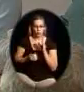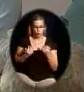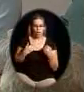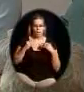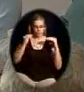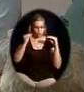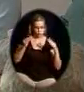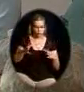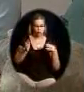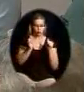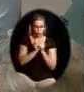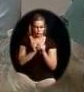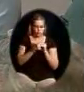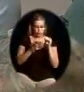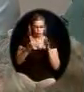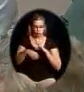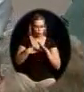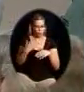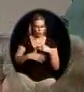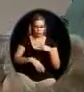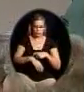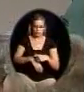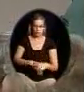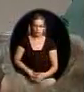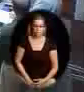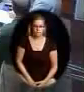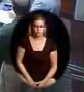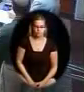instructor with the students at all times.